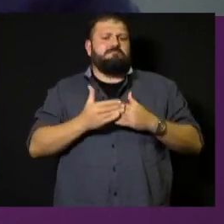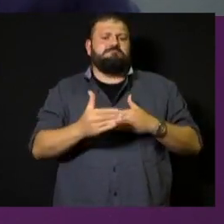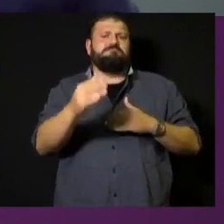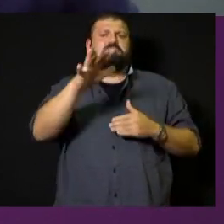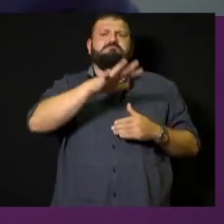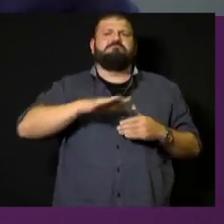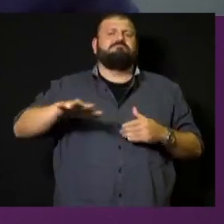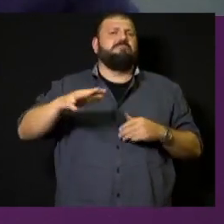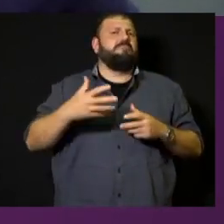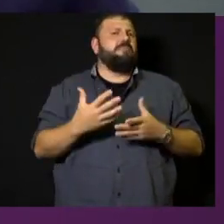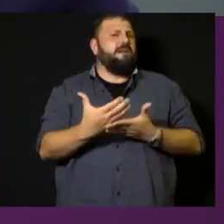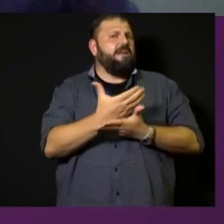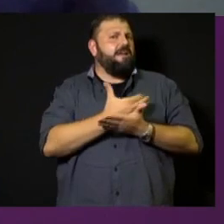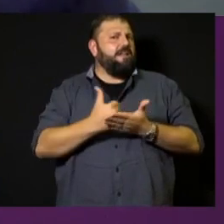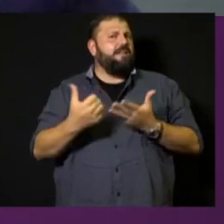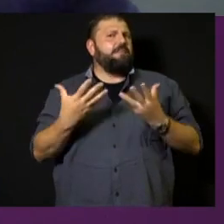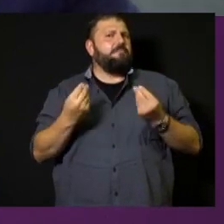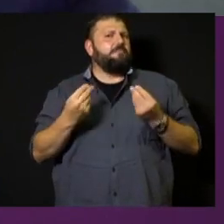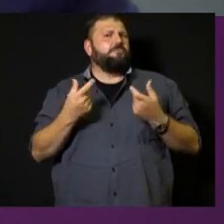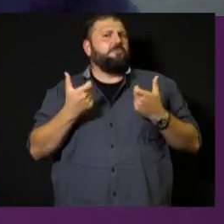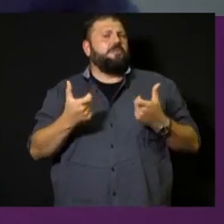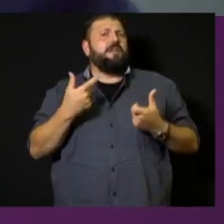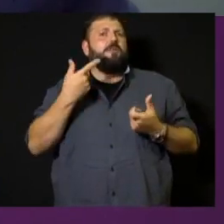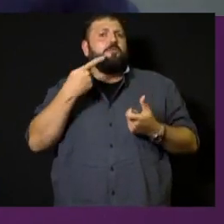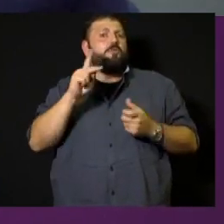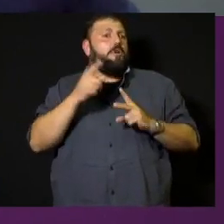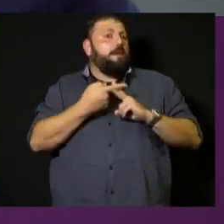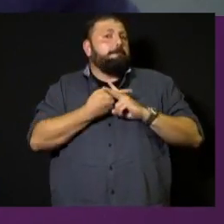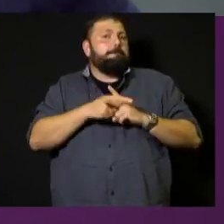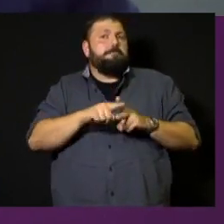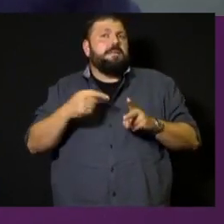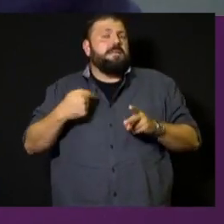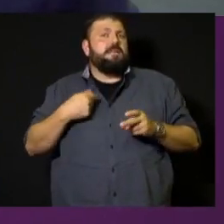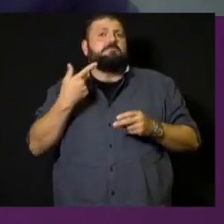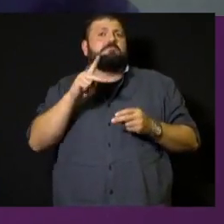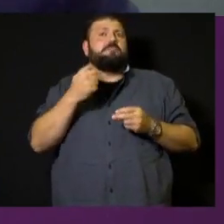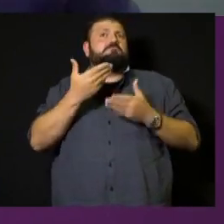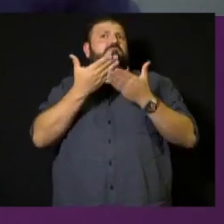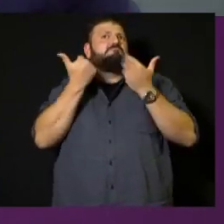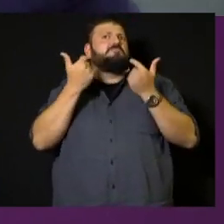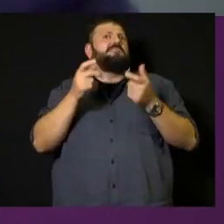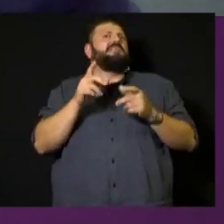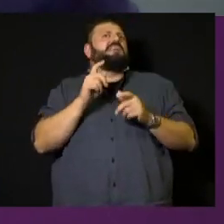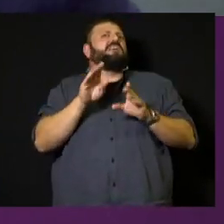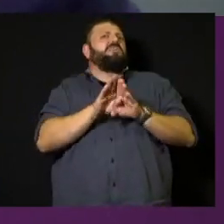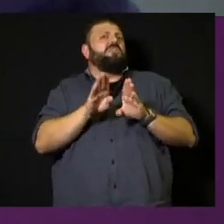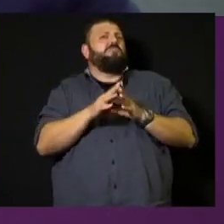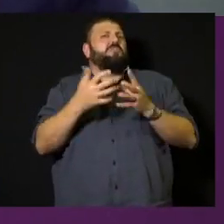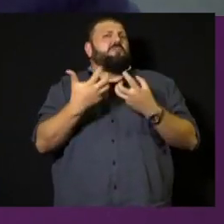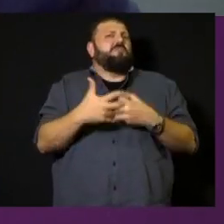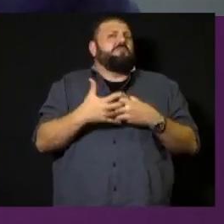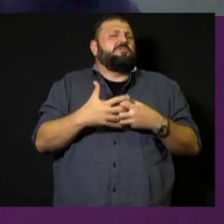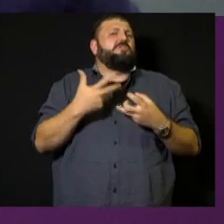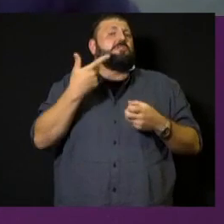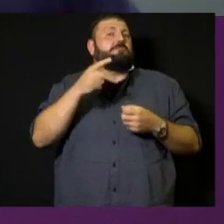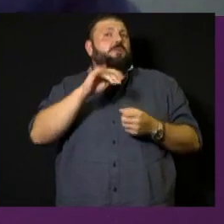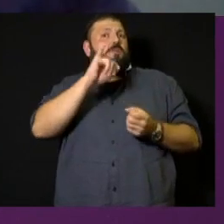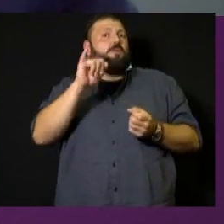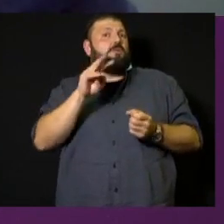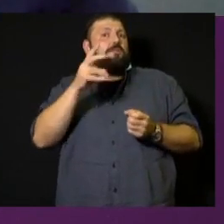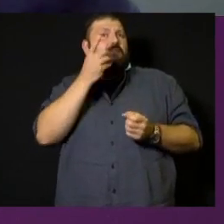to have a lot of money, but in that cruise, Jorge